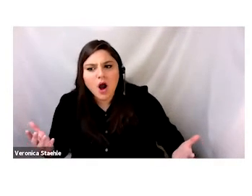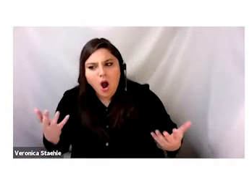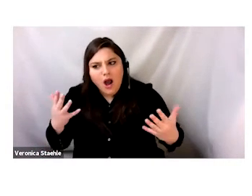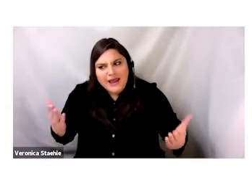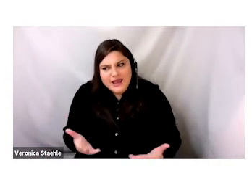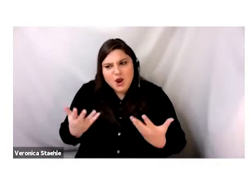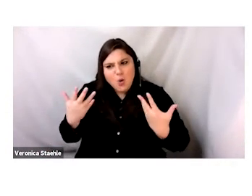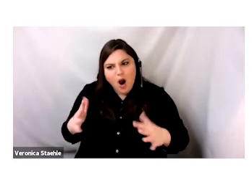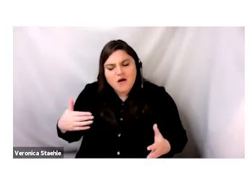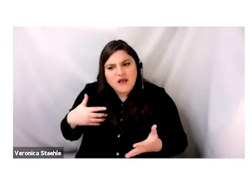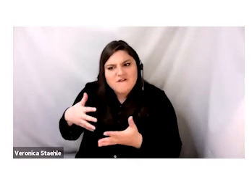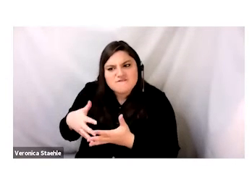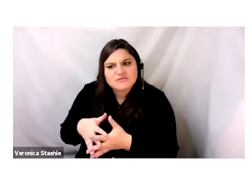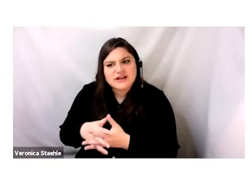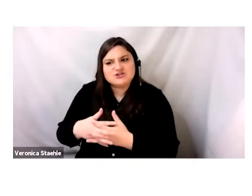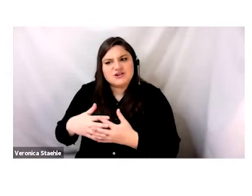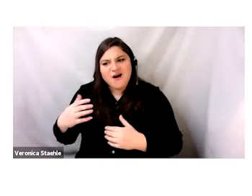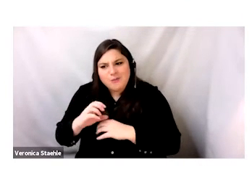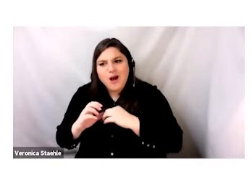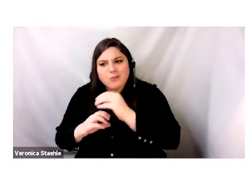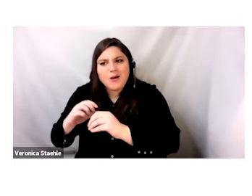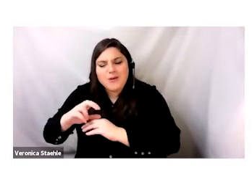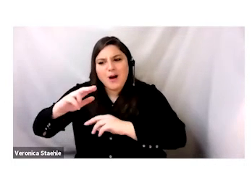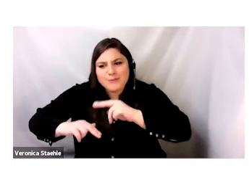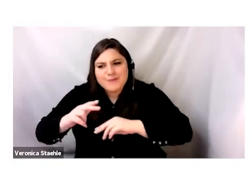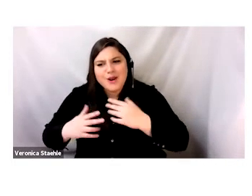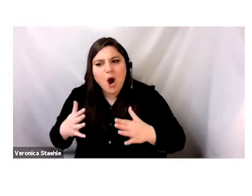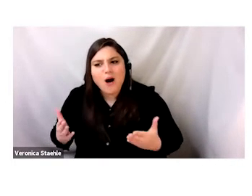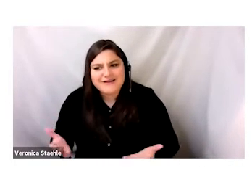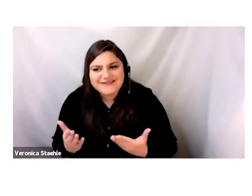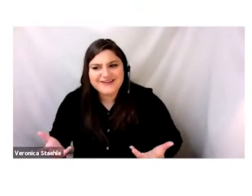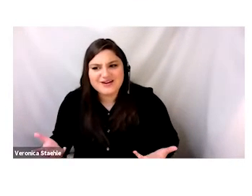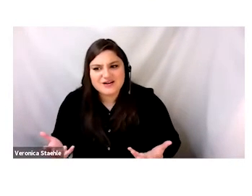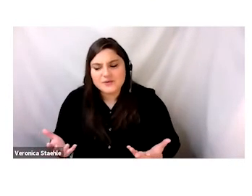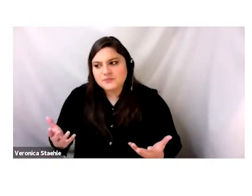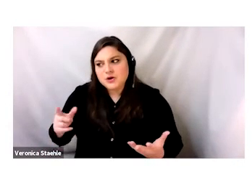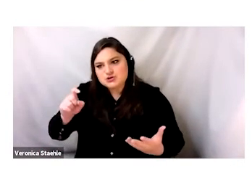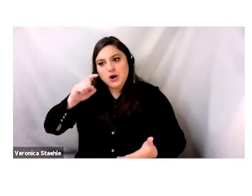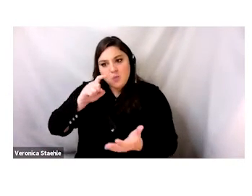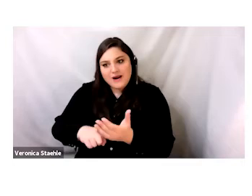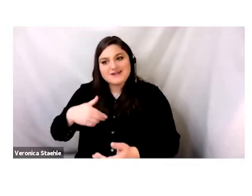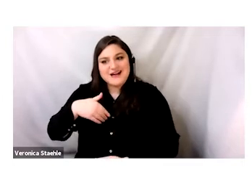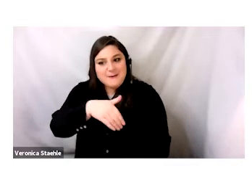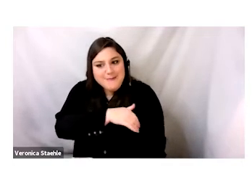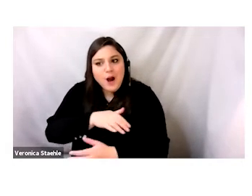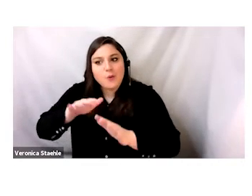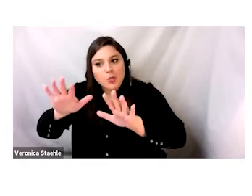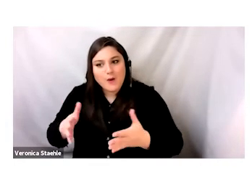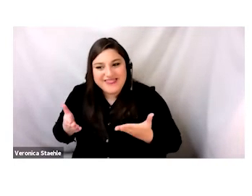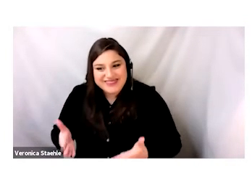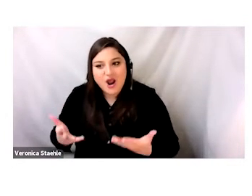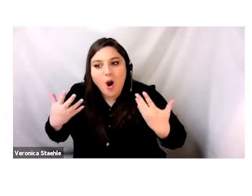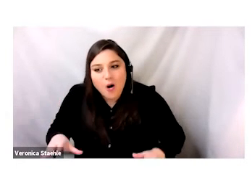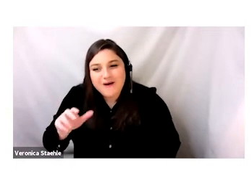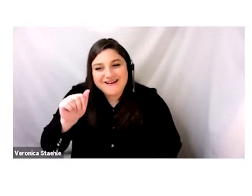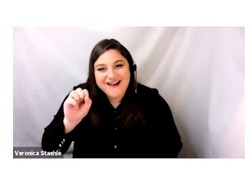I build upon existing resources? How do I build upon assets that are already there and recognize the power and the greatness of those assets?